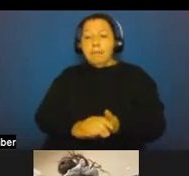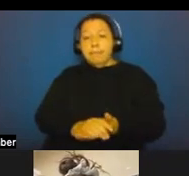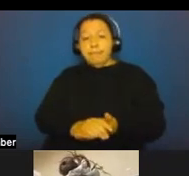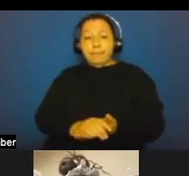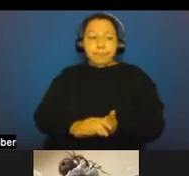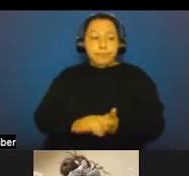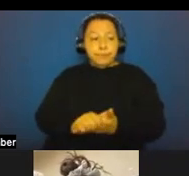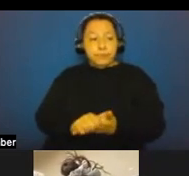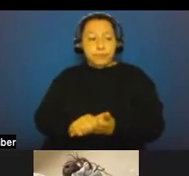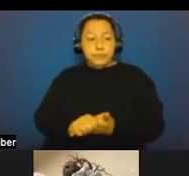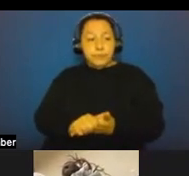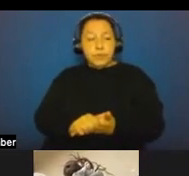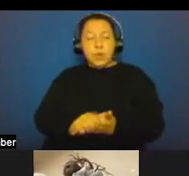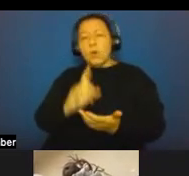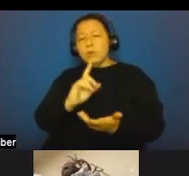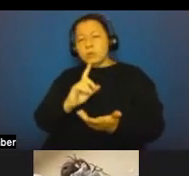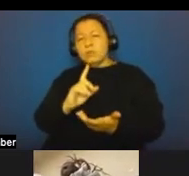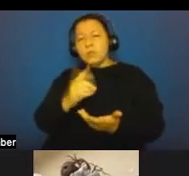so there are some ways,